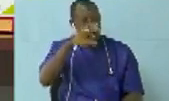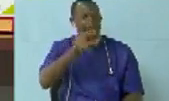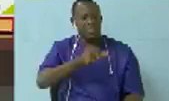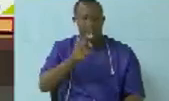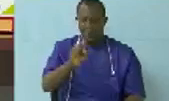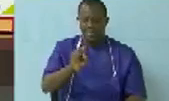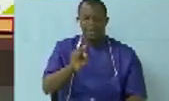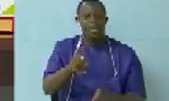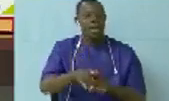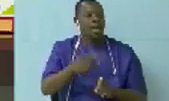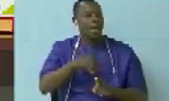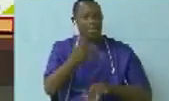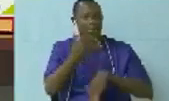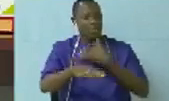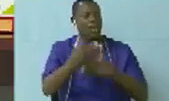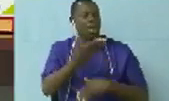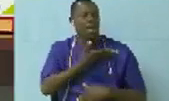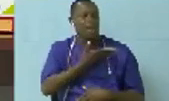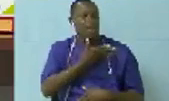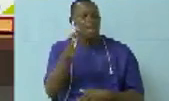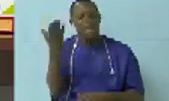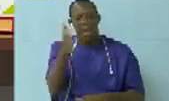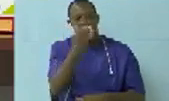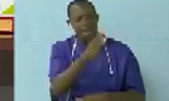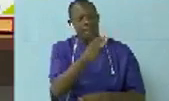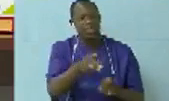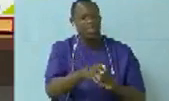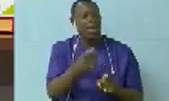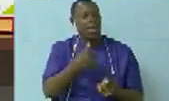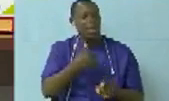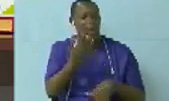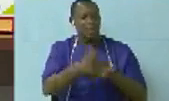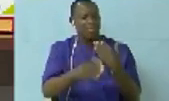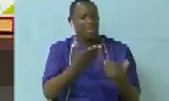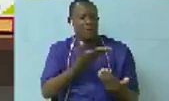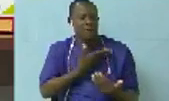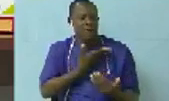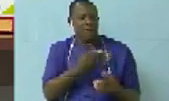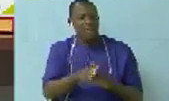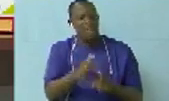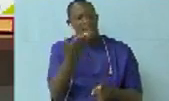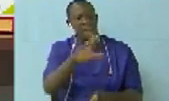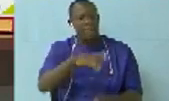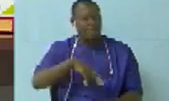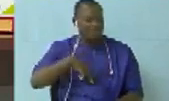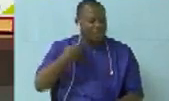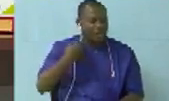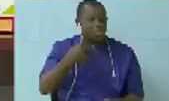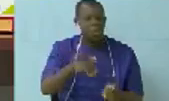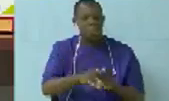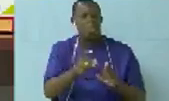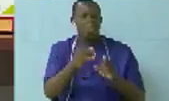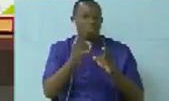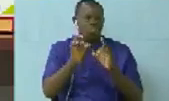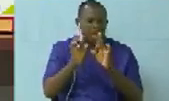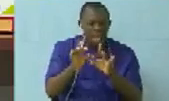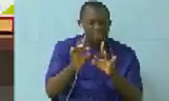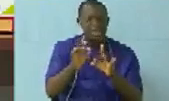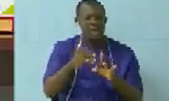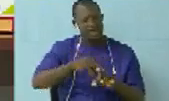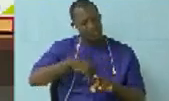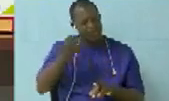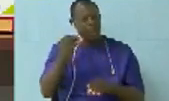never had any, any feeling feeling against him at the time.